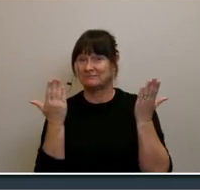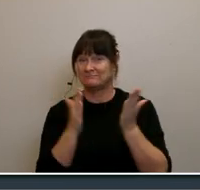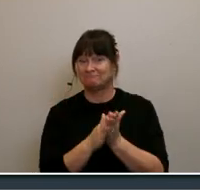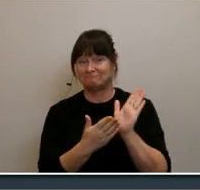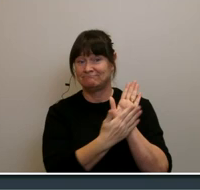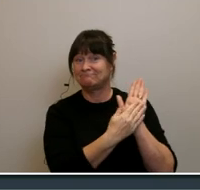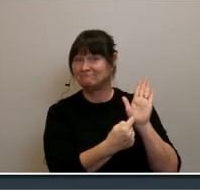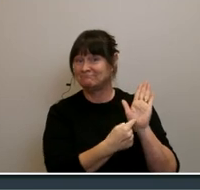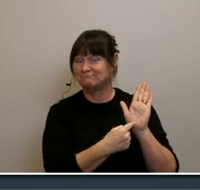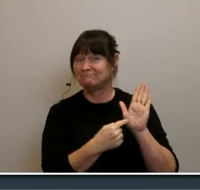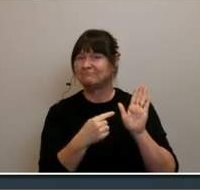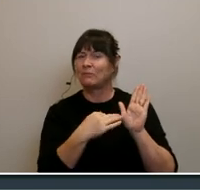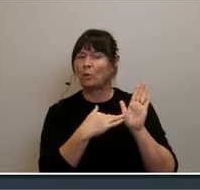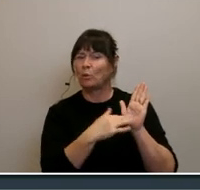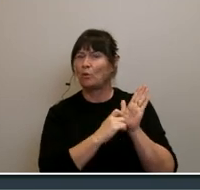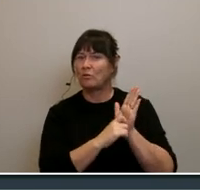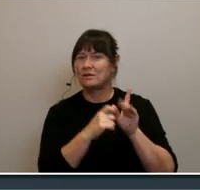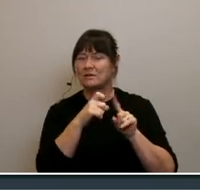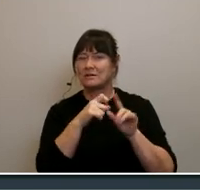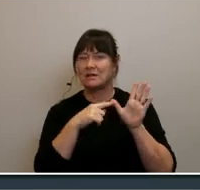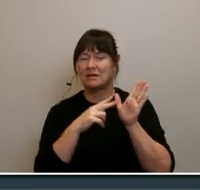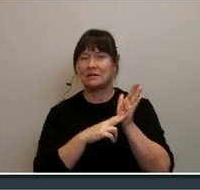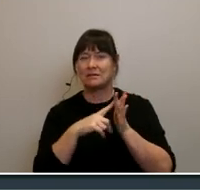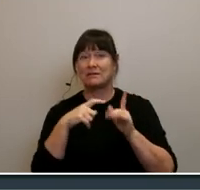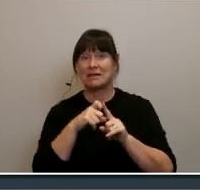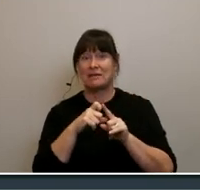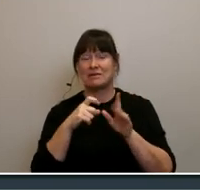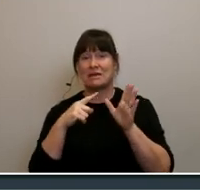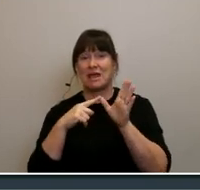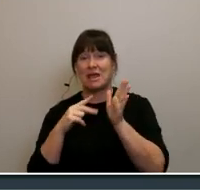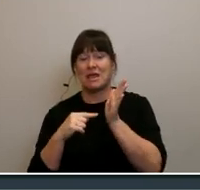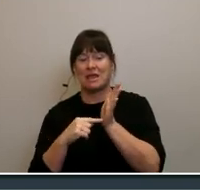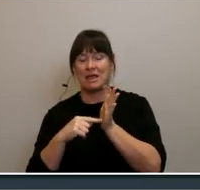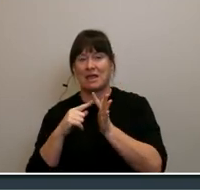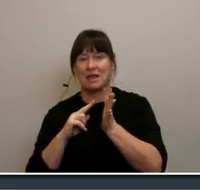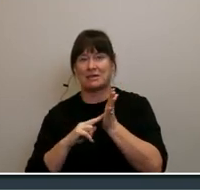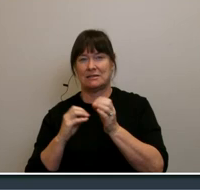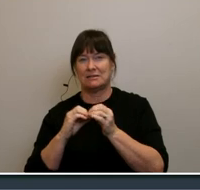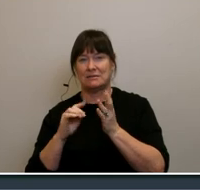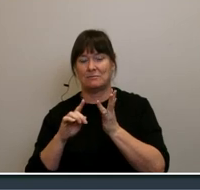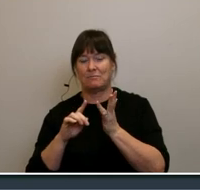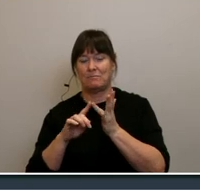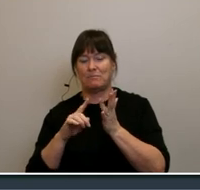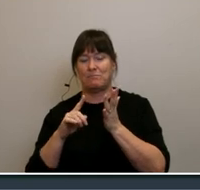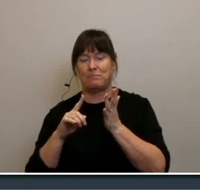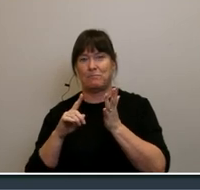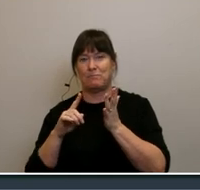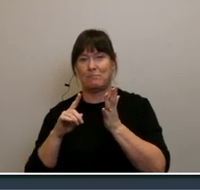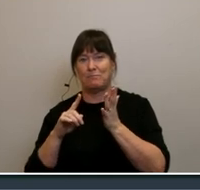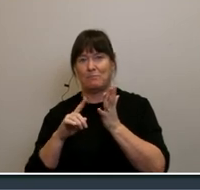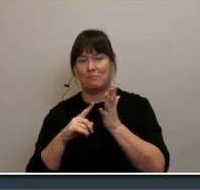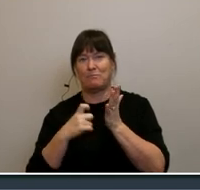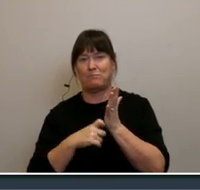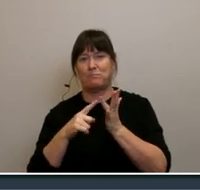Attenborough, A Life on Our Planet, My Witness Statement and a Vision for the Future, which we've made use of in our